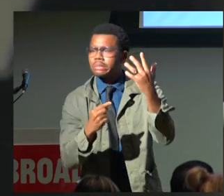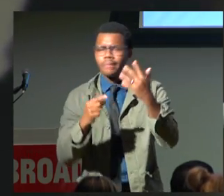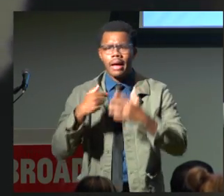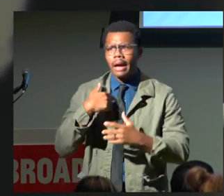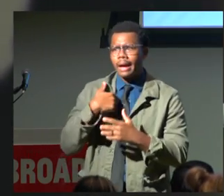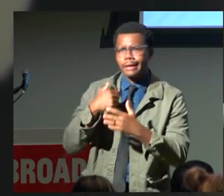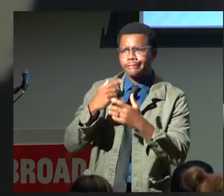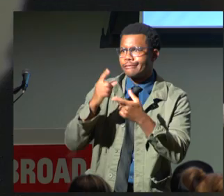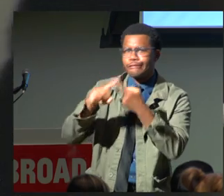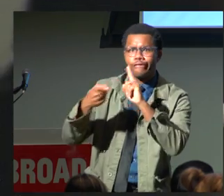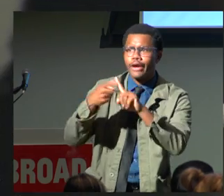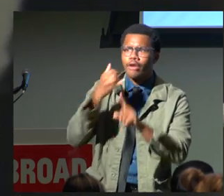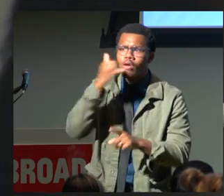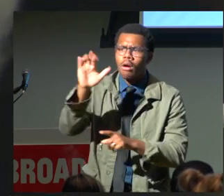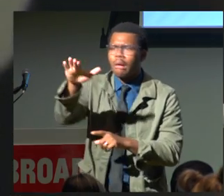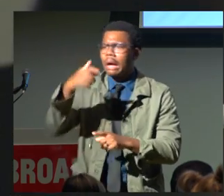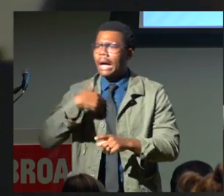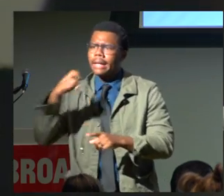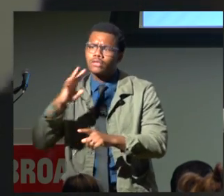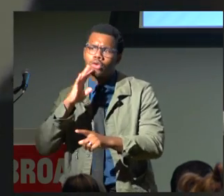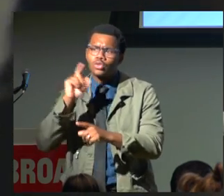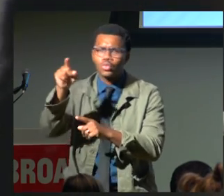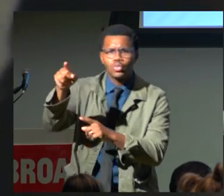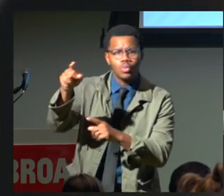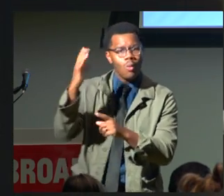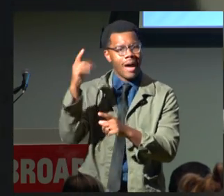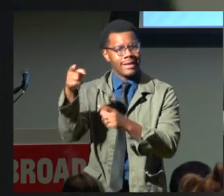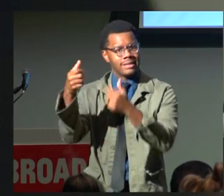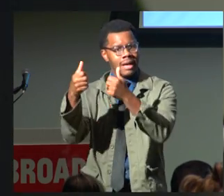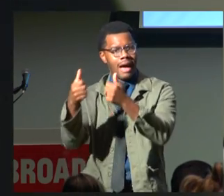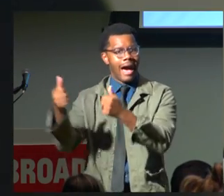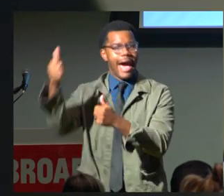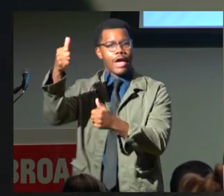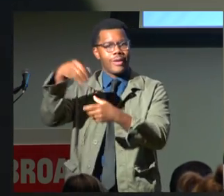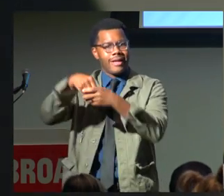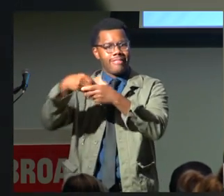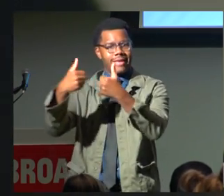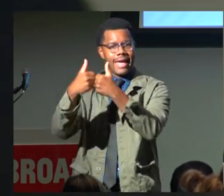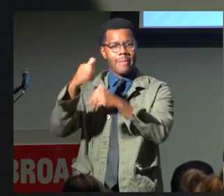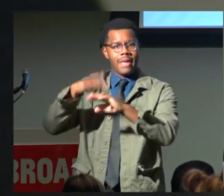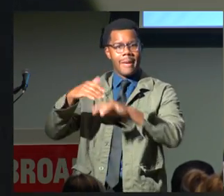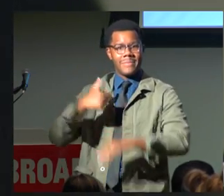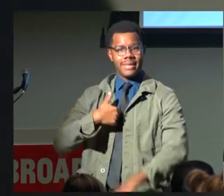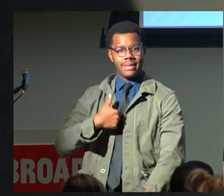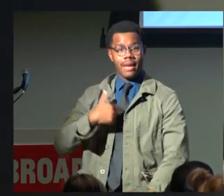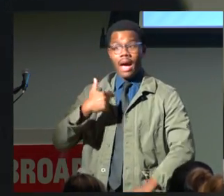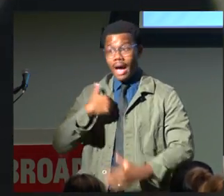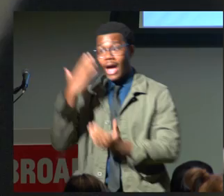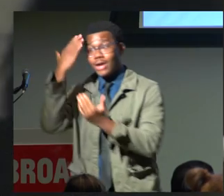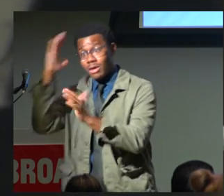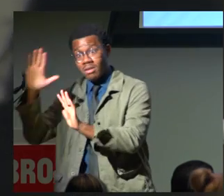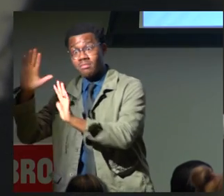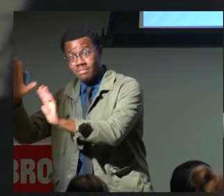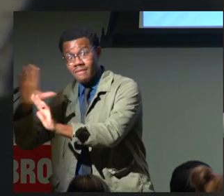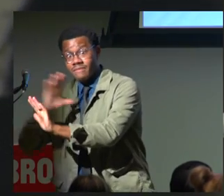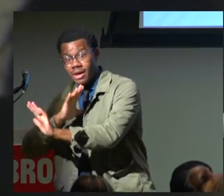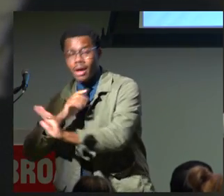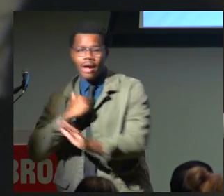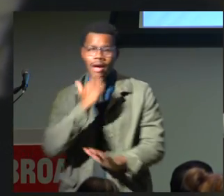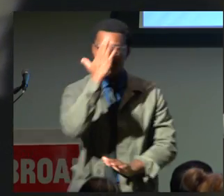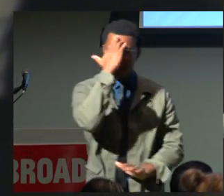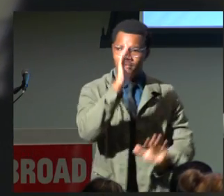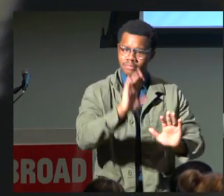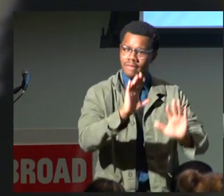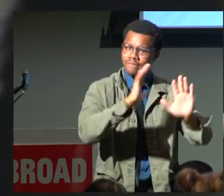yo, bro, I need to talk to you about something, because he's higher in the game than me. I don't know what I don't know, I know what I know, right? And I think that what happens is